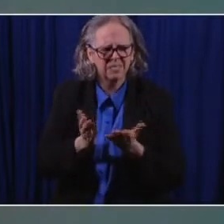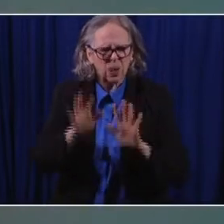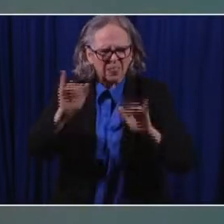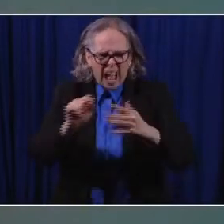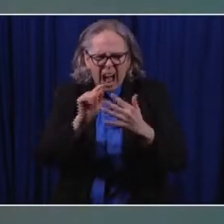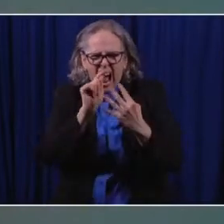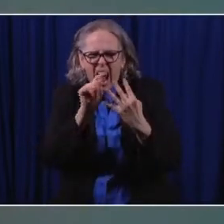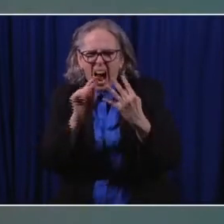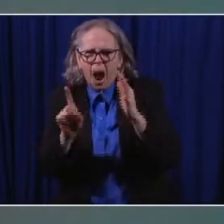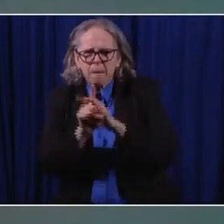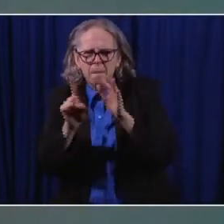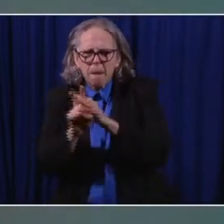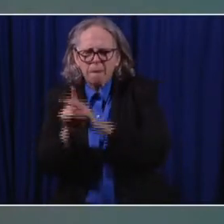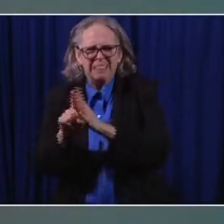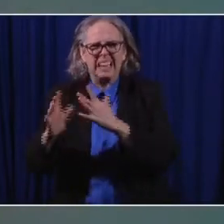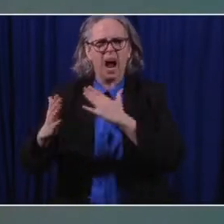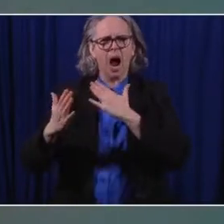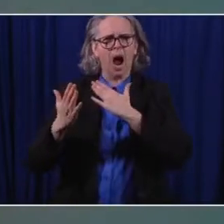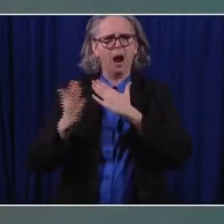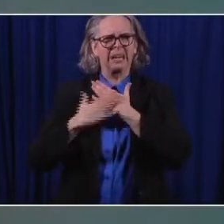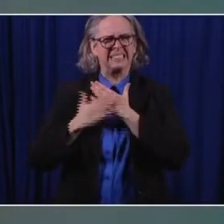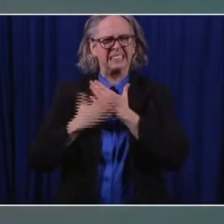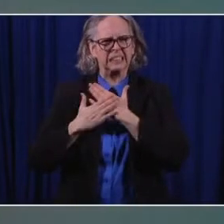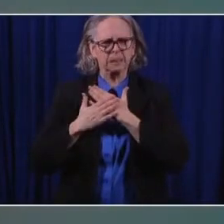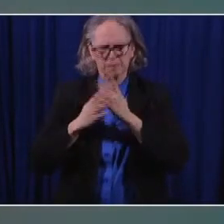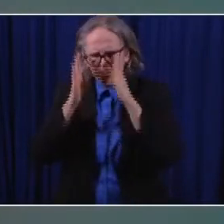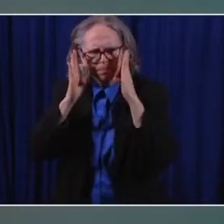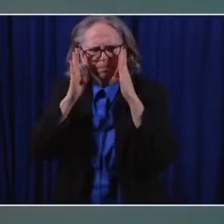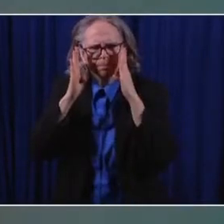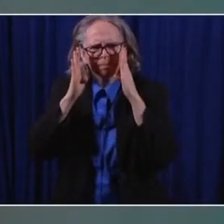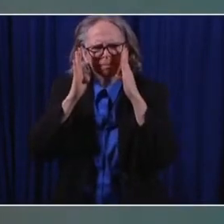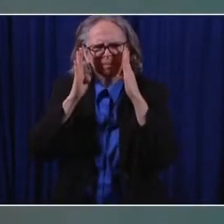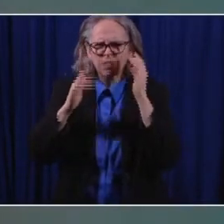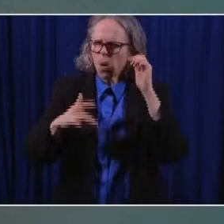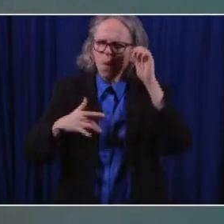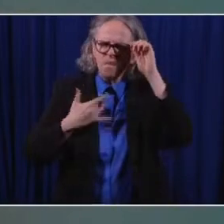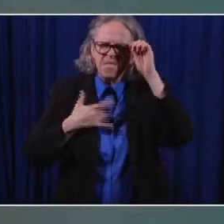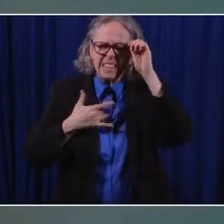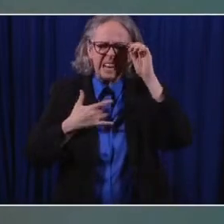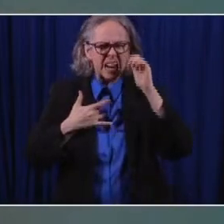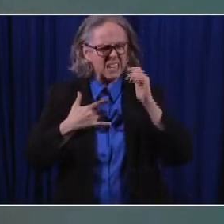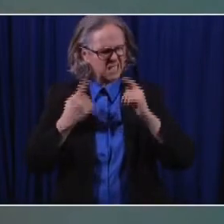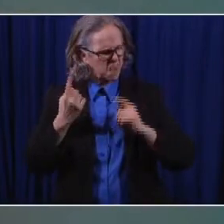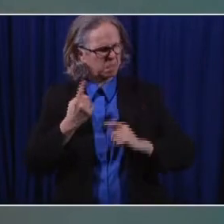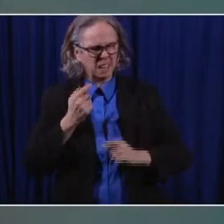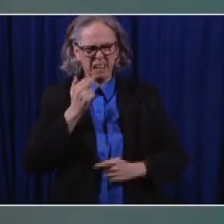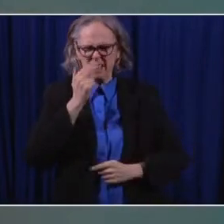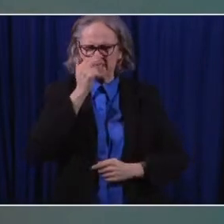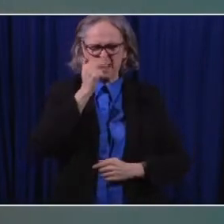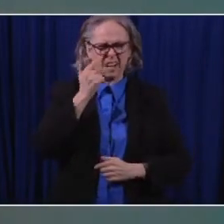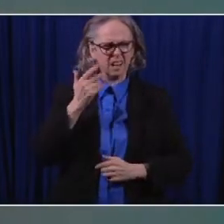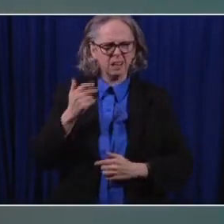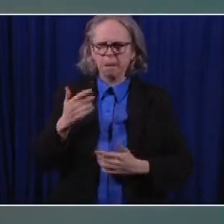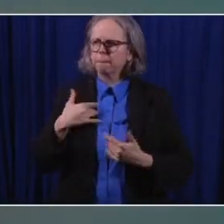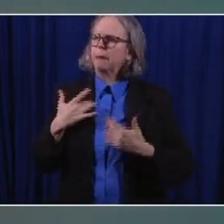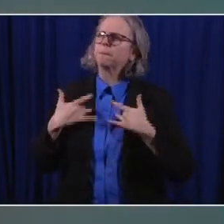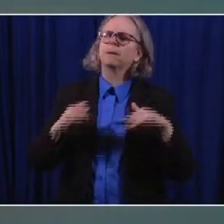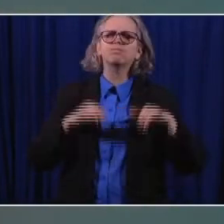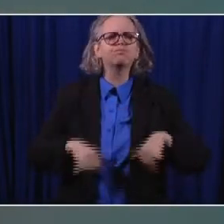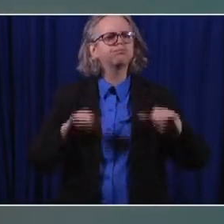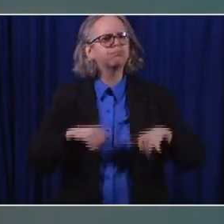would say if you don't feel like you can go through your normal activities of the day, and